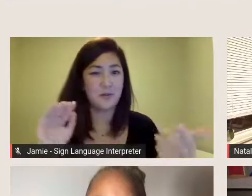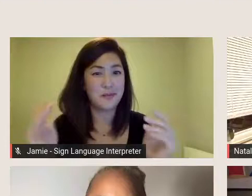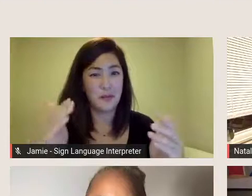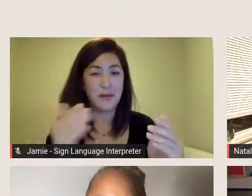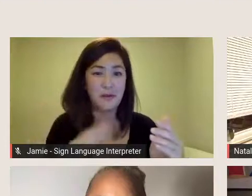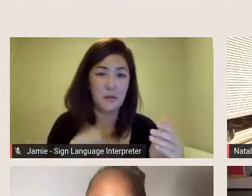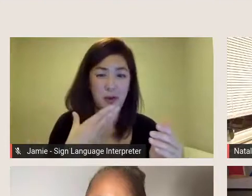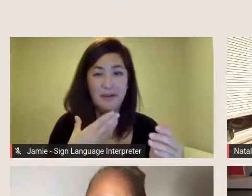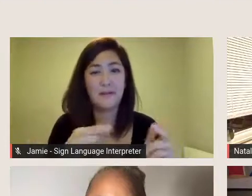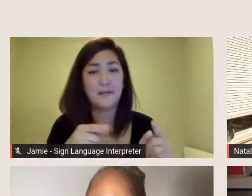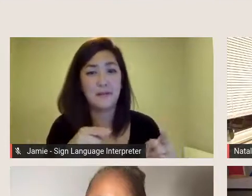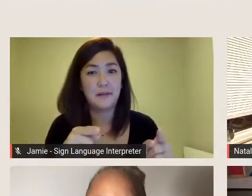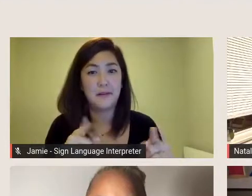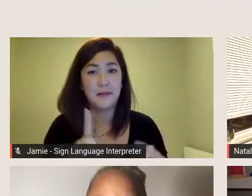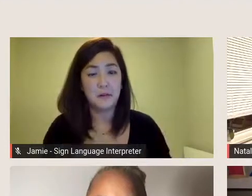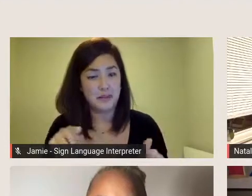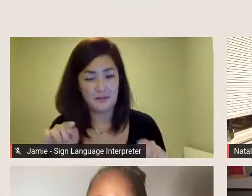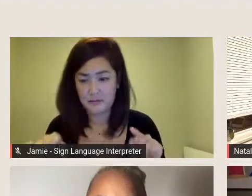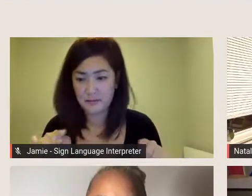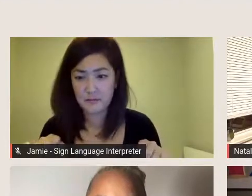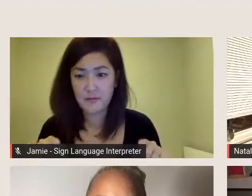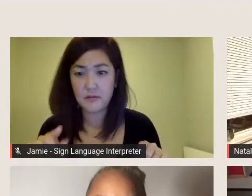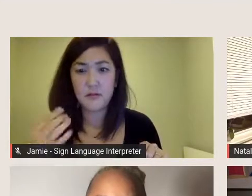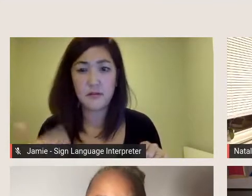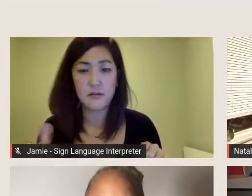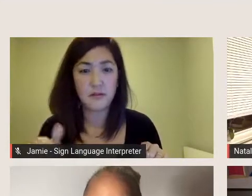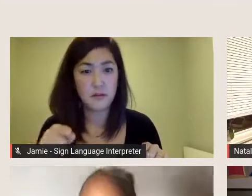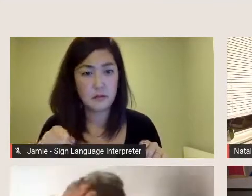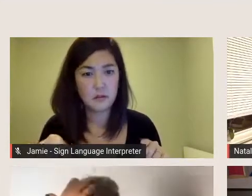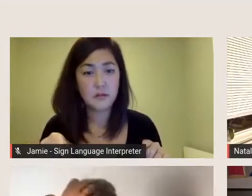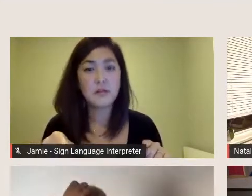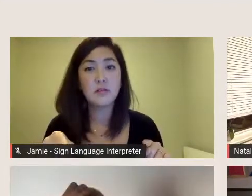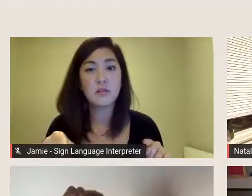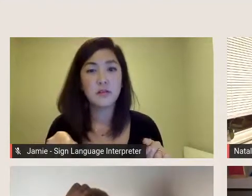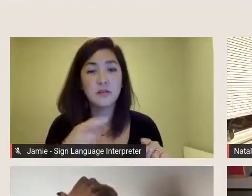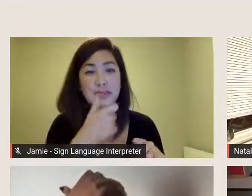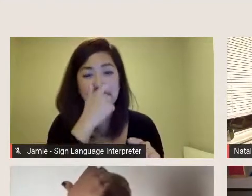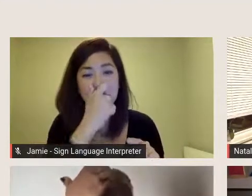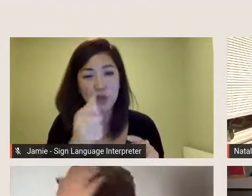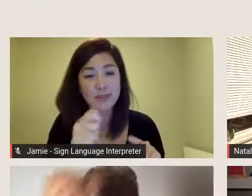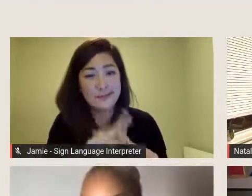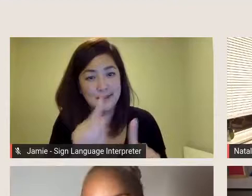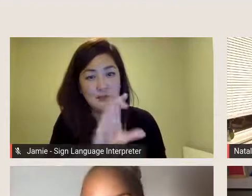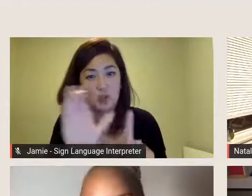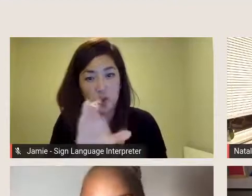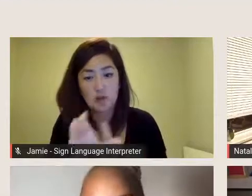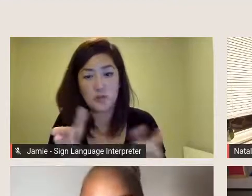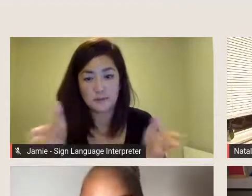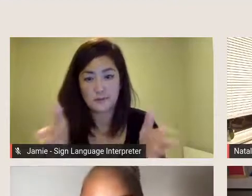had, you know, people of color at its core was really interesting to me.